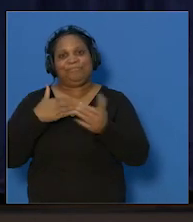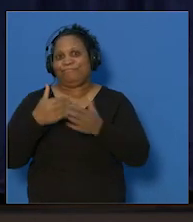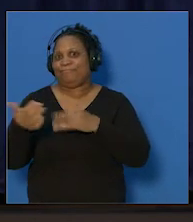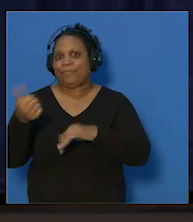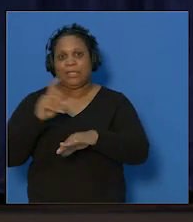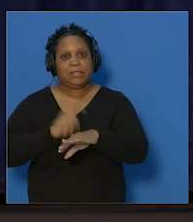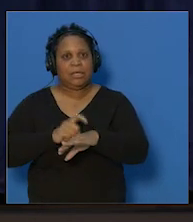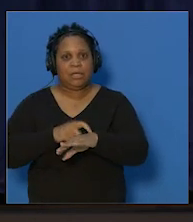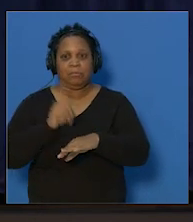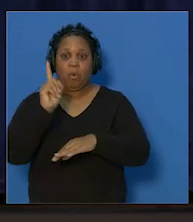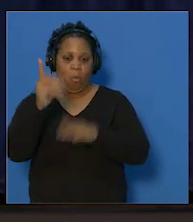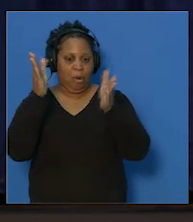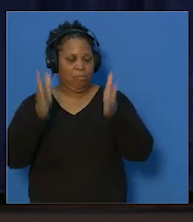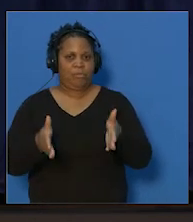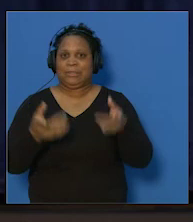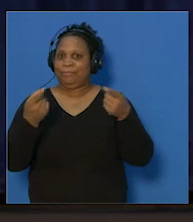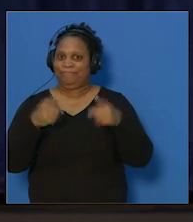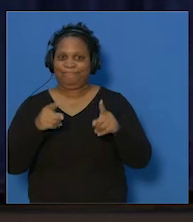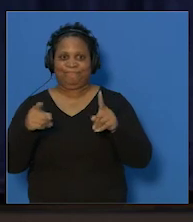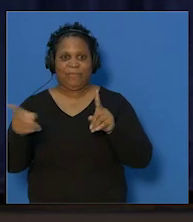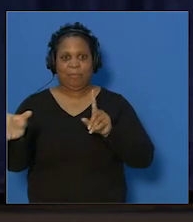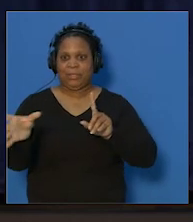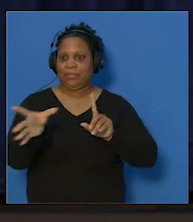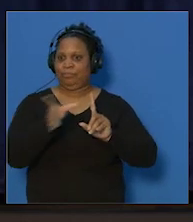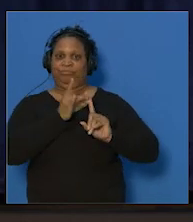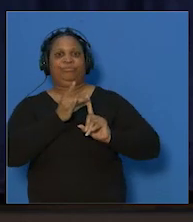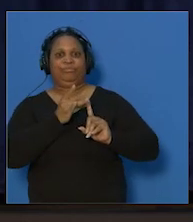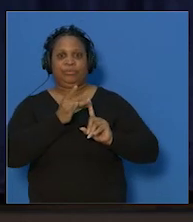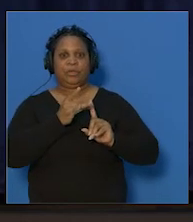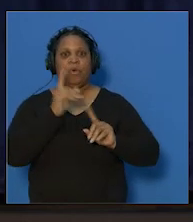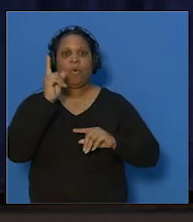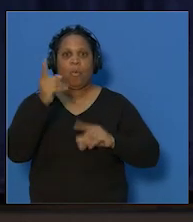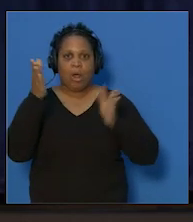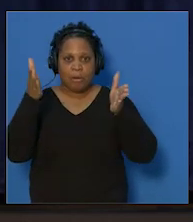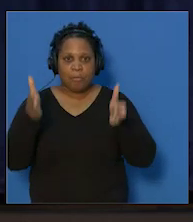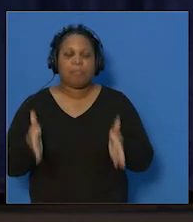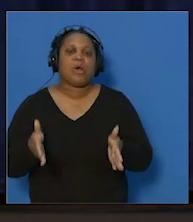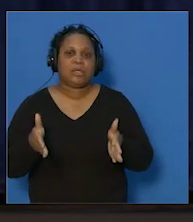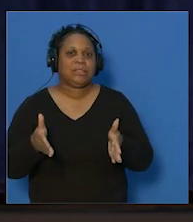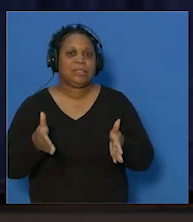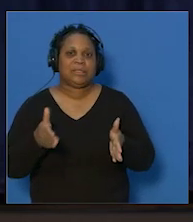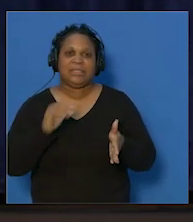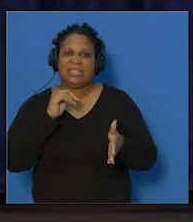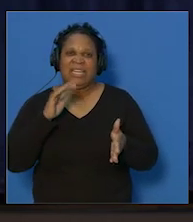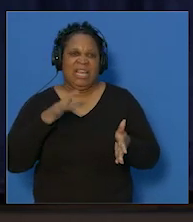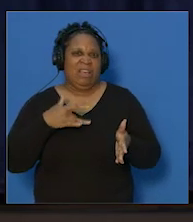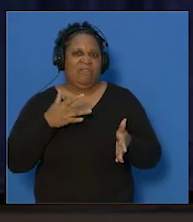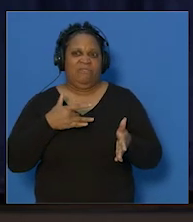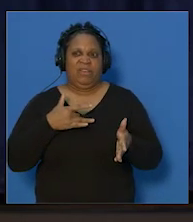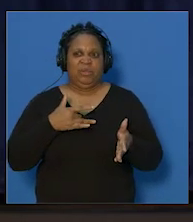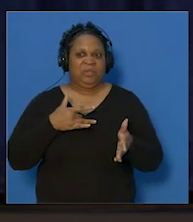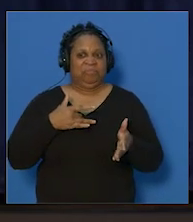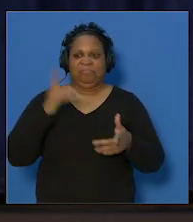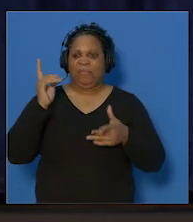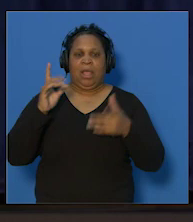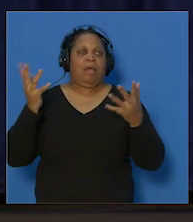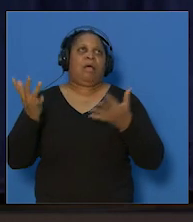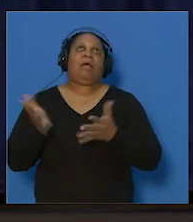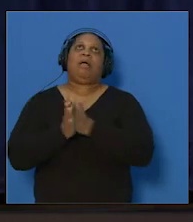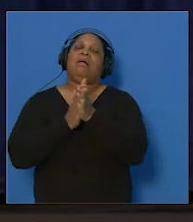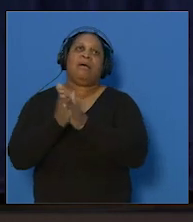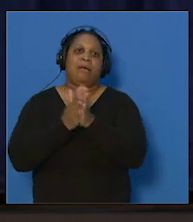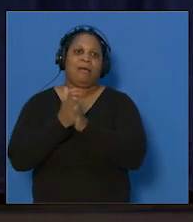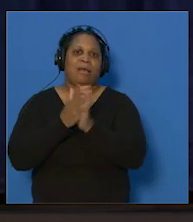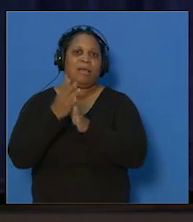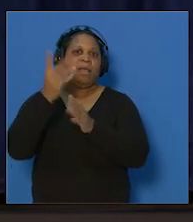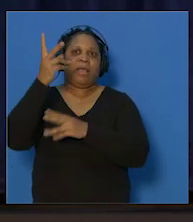one person, and I can just be clear, it only takes one person who doesn't feel as though if they can wait to get a haircut